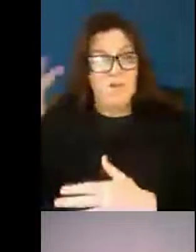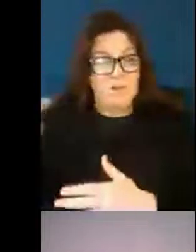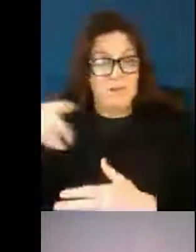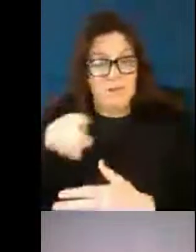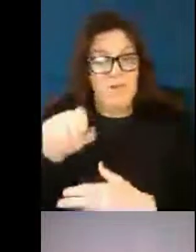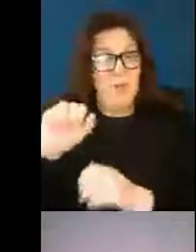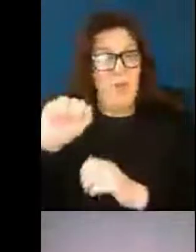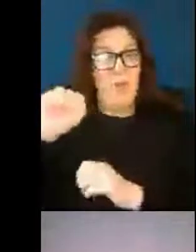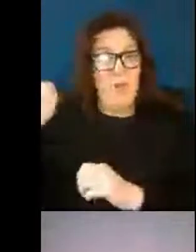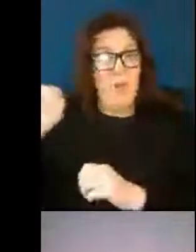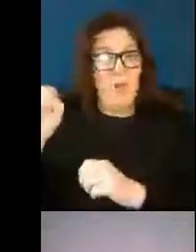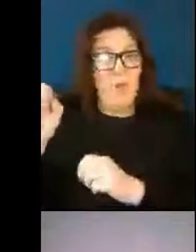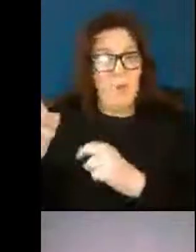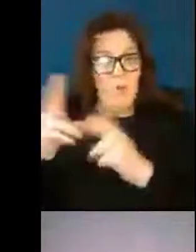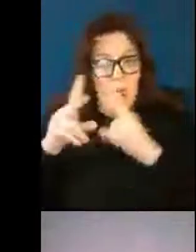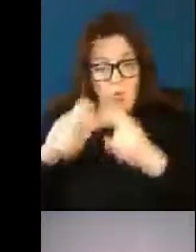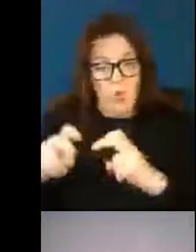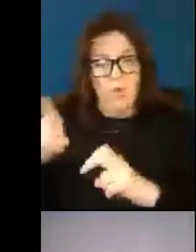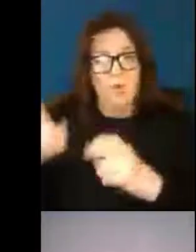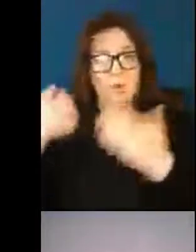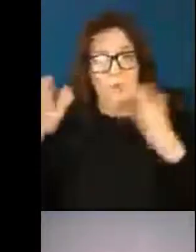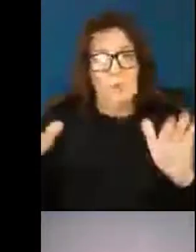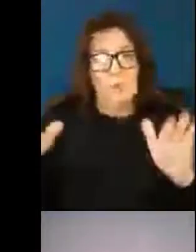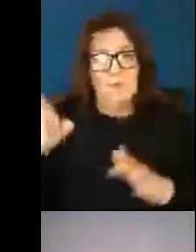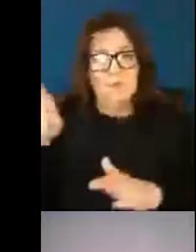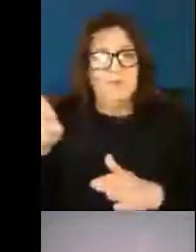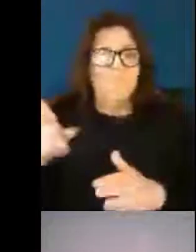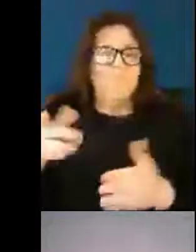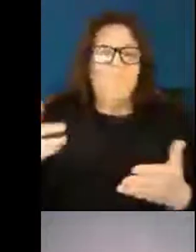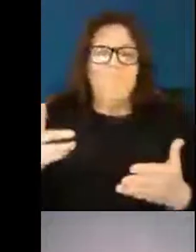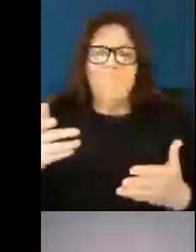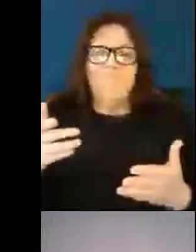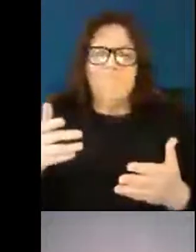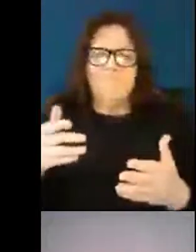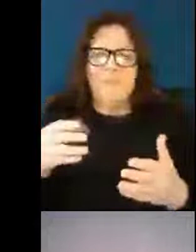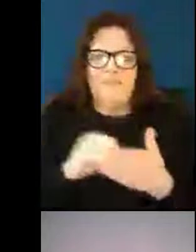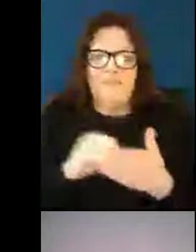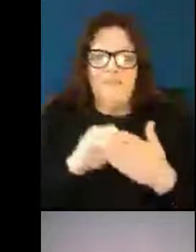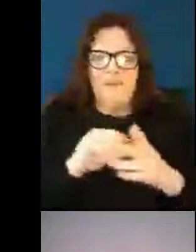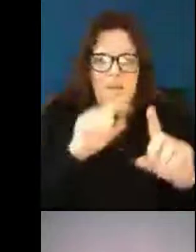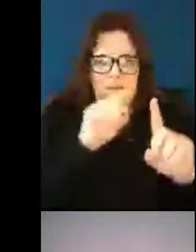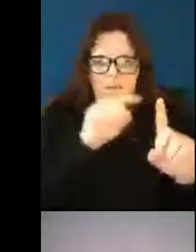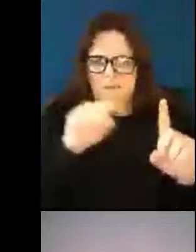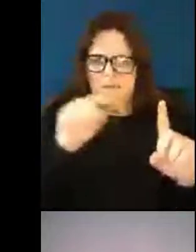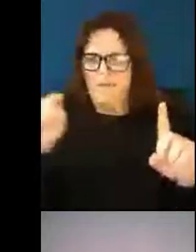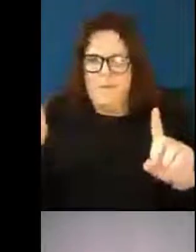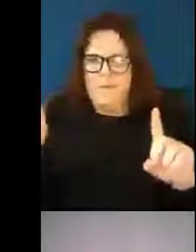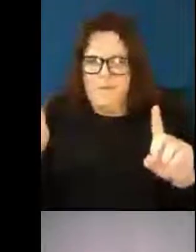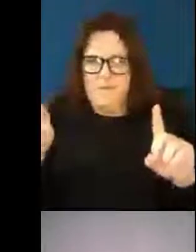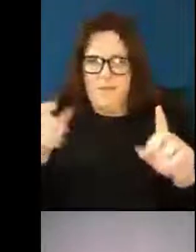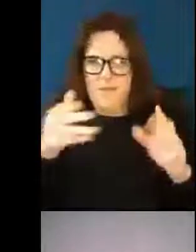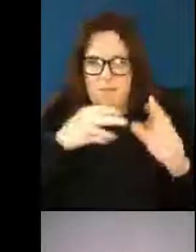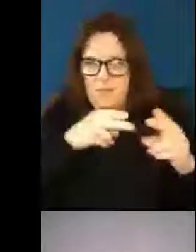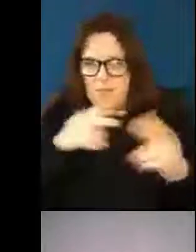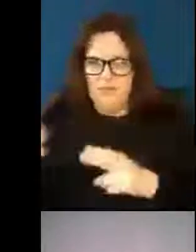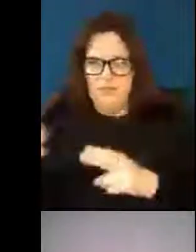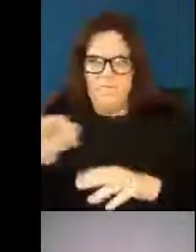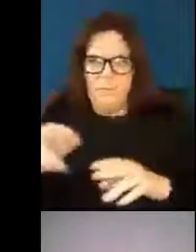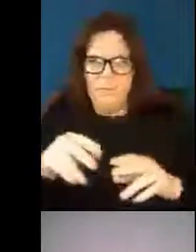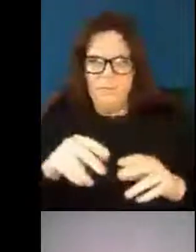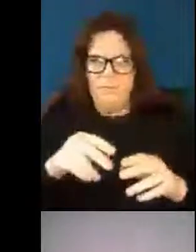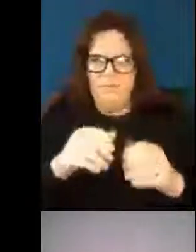she illustrates kind of a linear approach from the development of